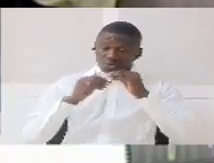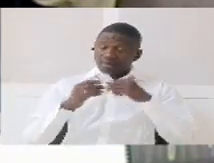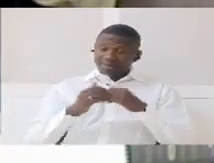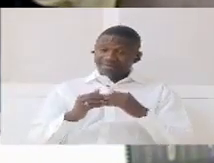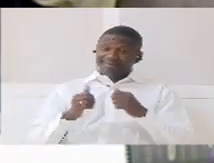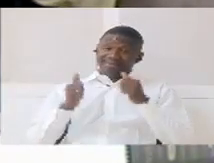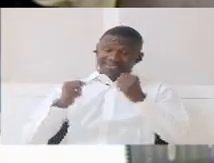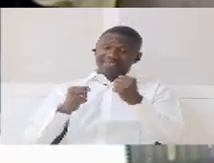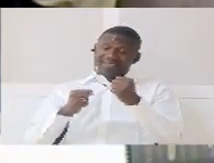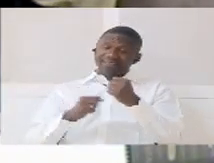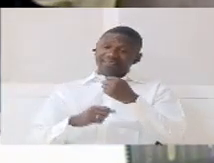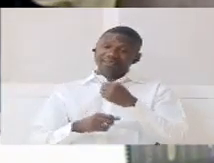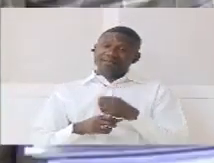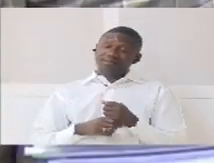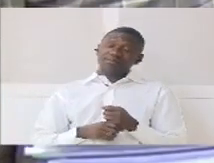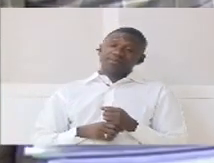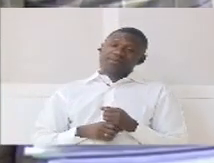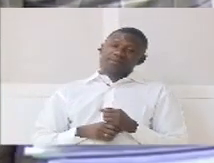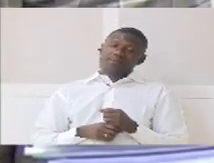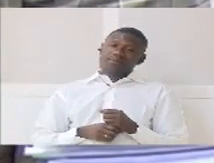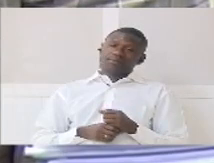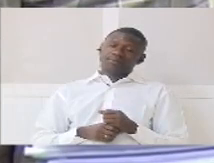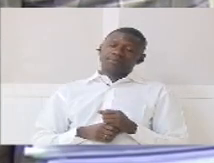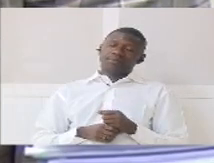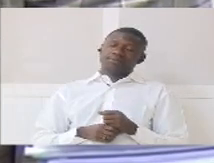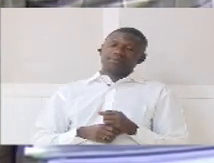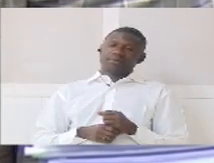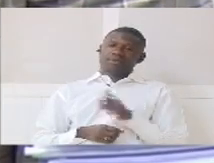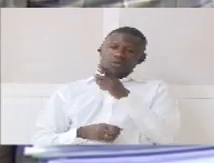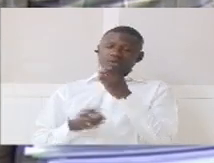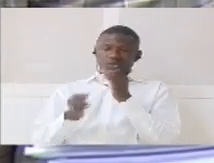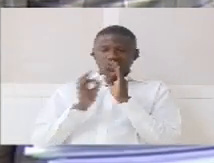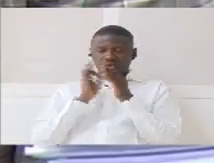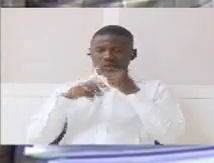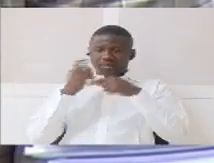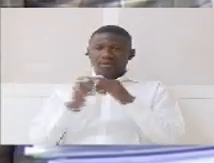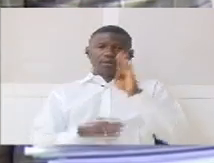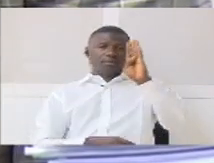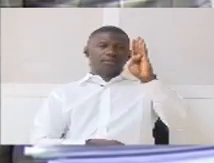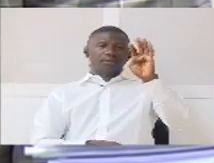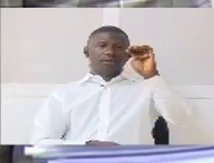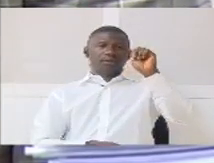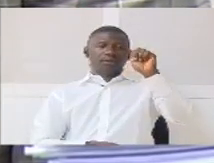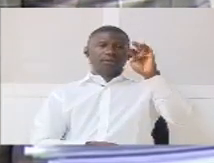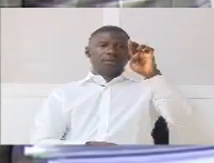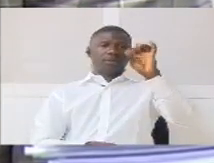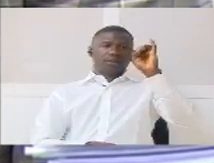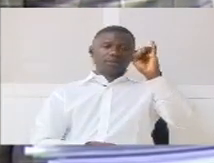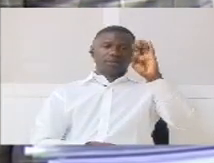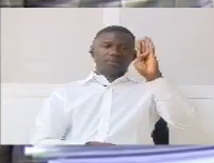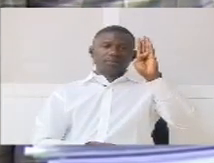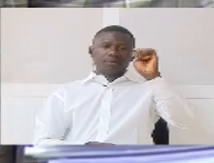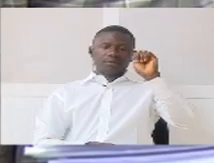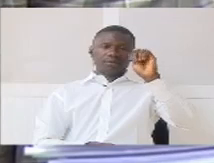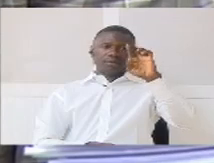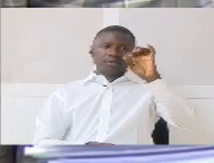it's either poor or good. And you told us about the beriberi. Yes. Yeah, beriberi kumo fanyi. And you said it was derived from